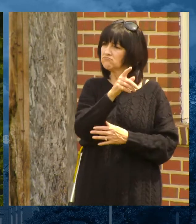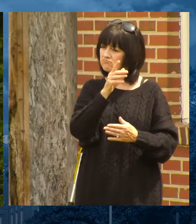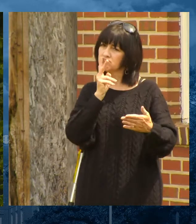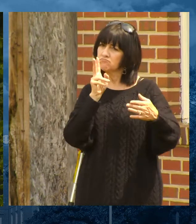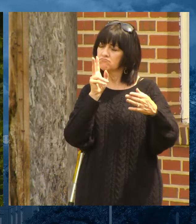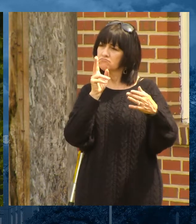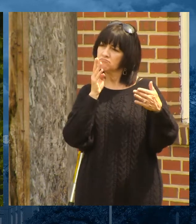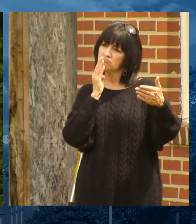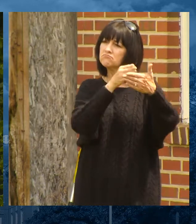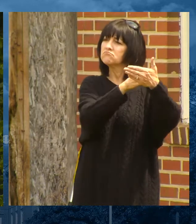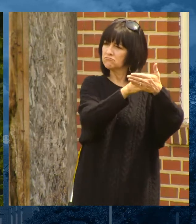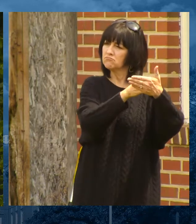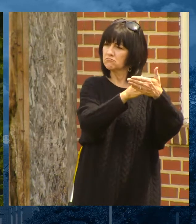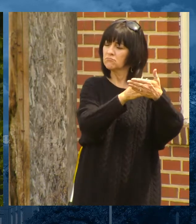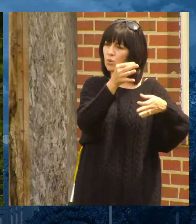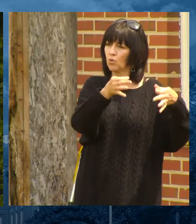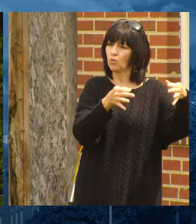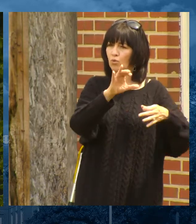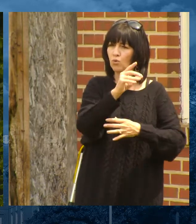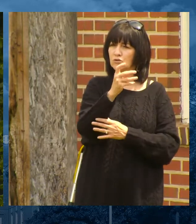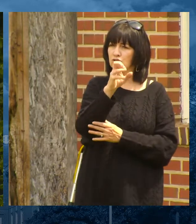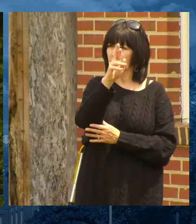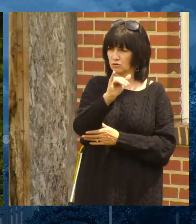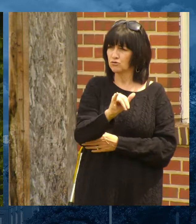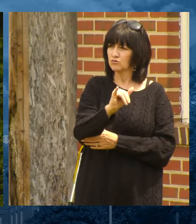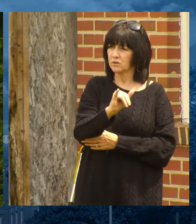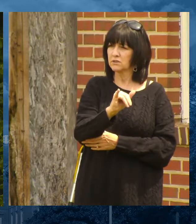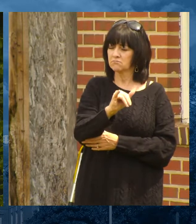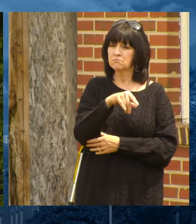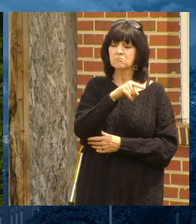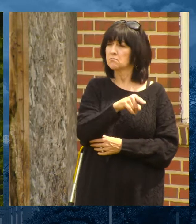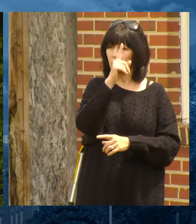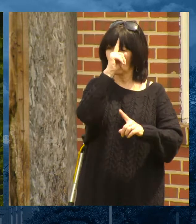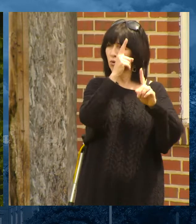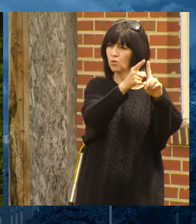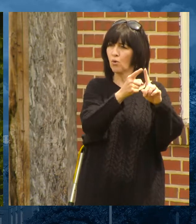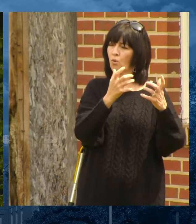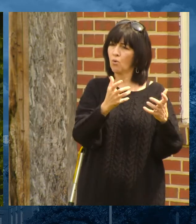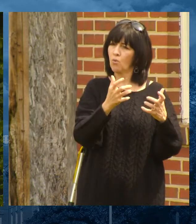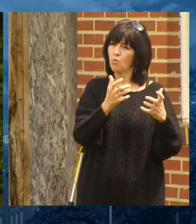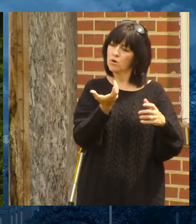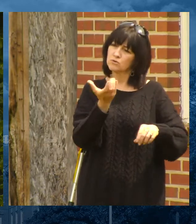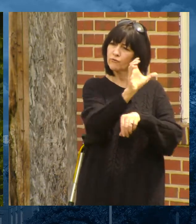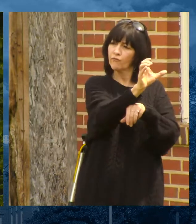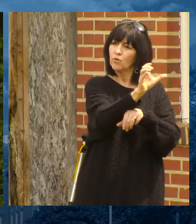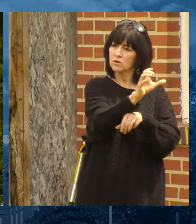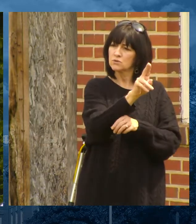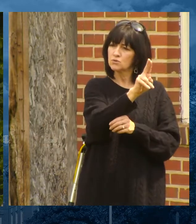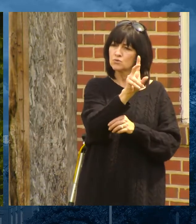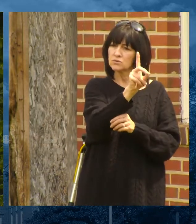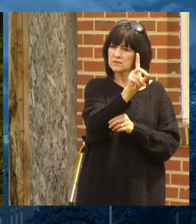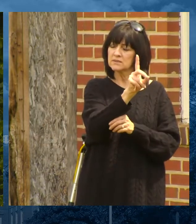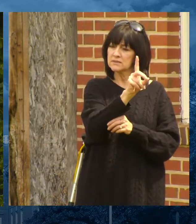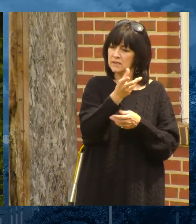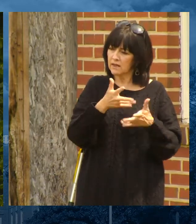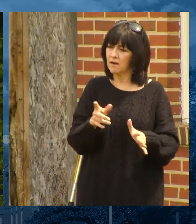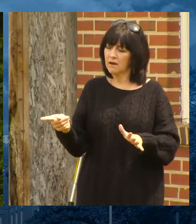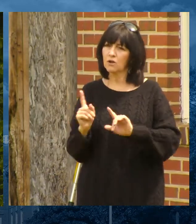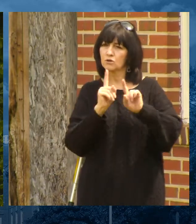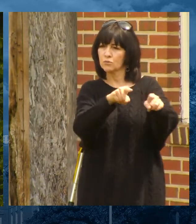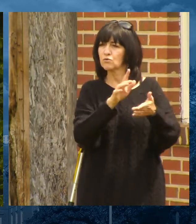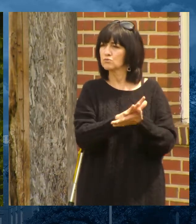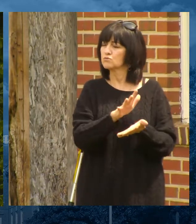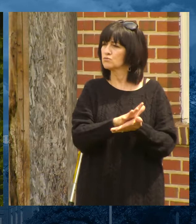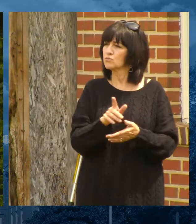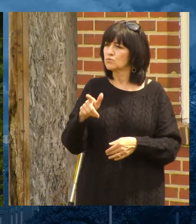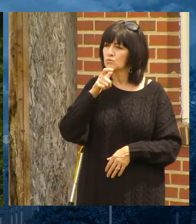in the Court of Chancery that sought to force their admission into the University of Delaware so that they did not have